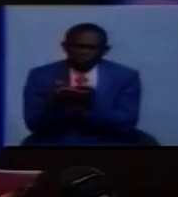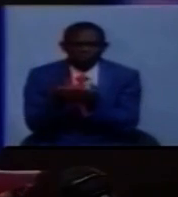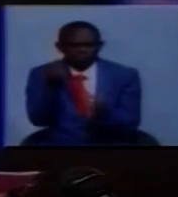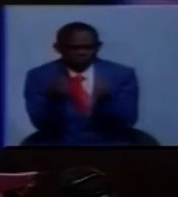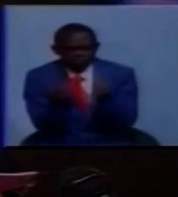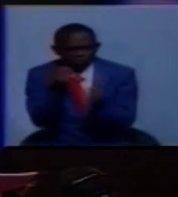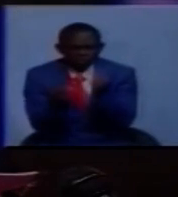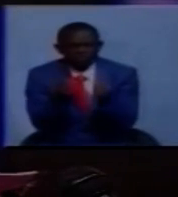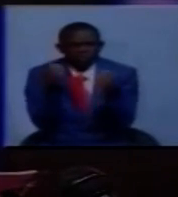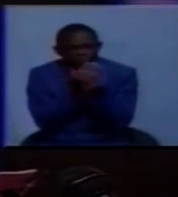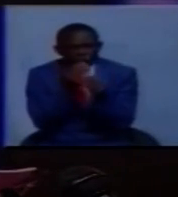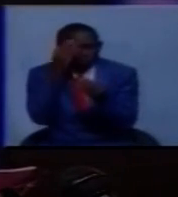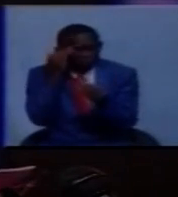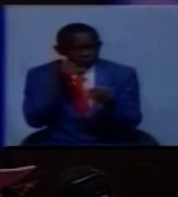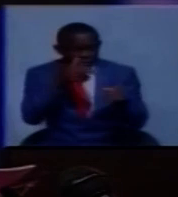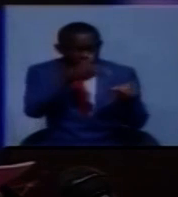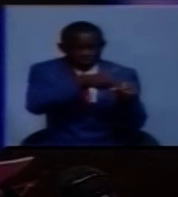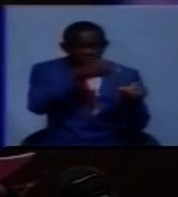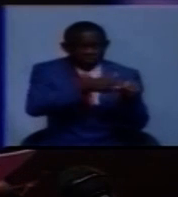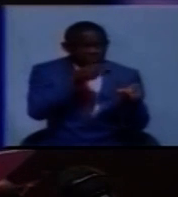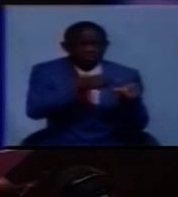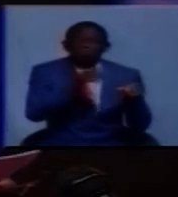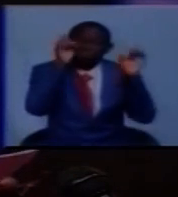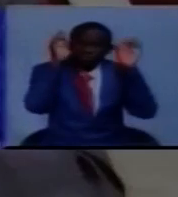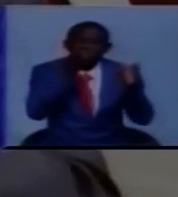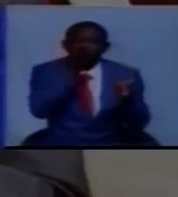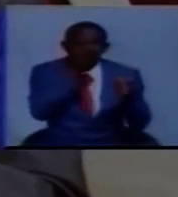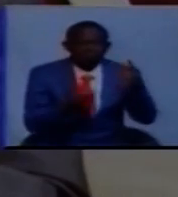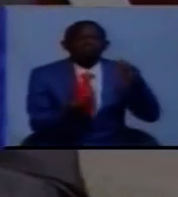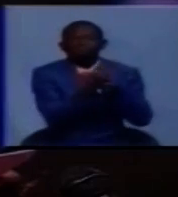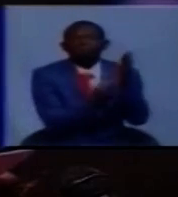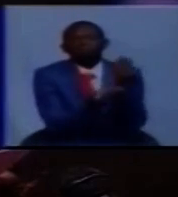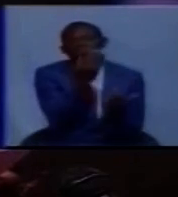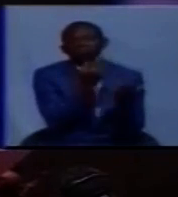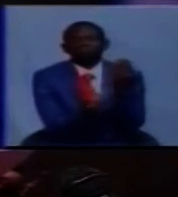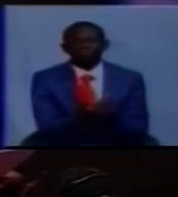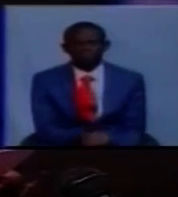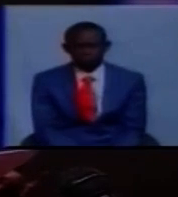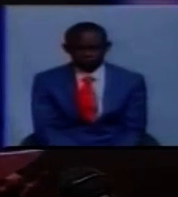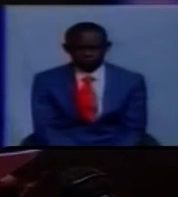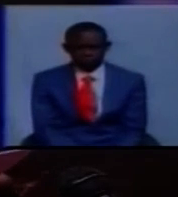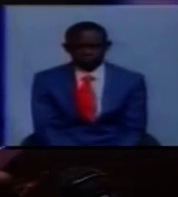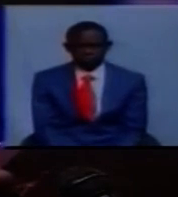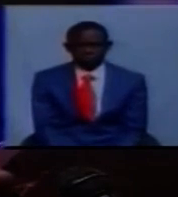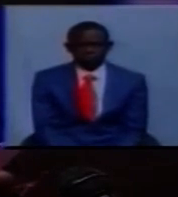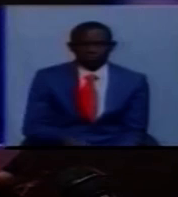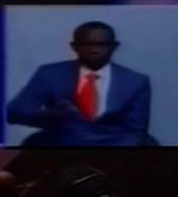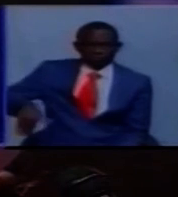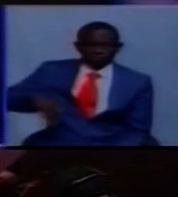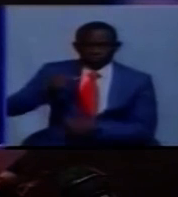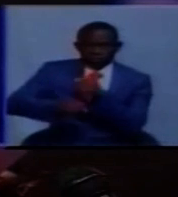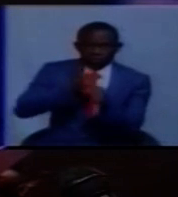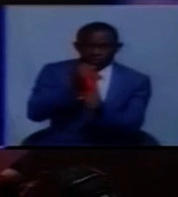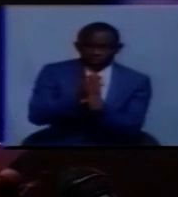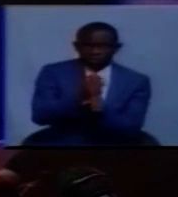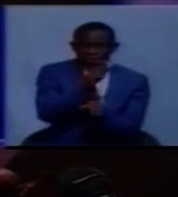to transport the goods safely. So these are the issues which we are doing. Now, on the 26th of November last year, President Lungu signed into law